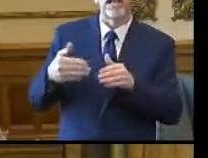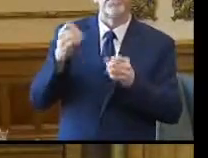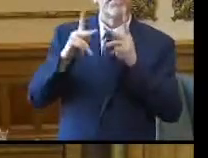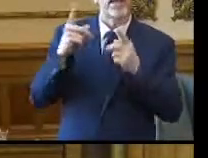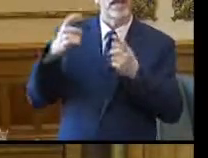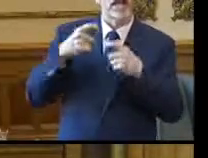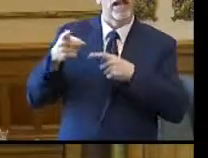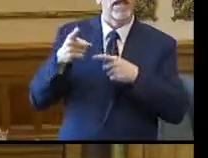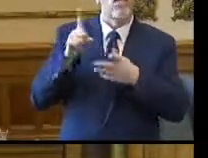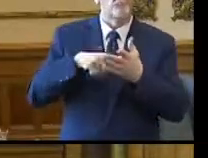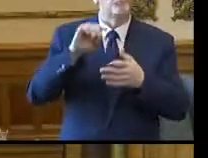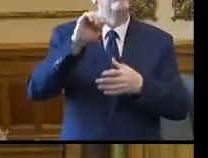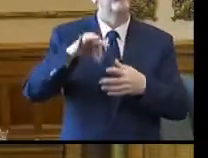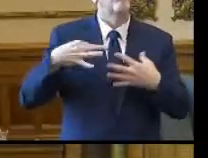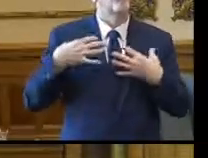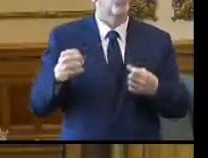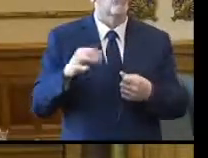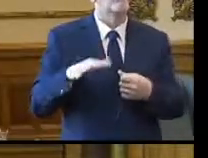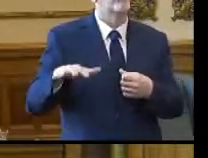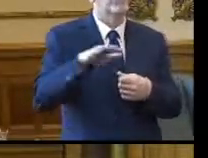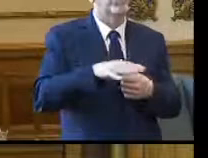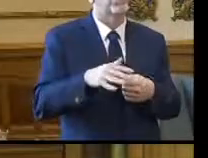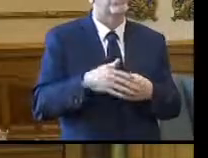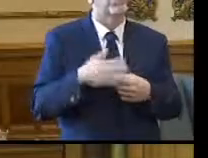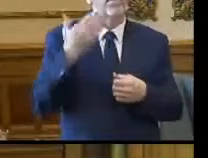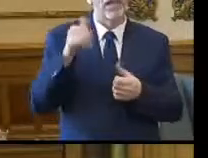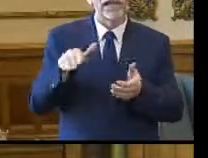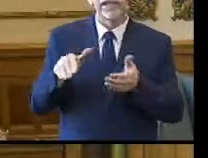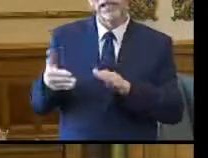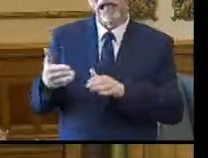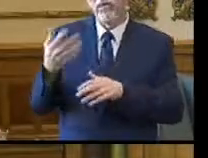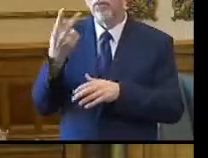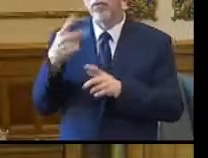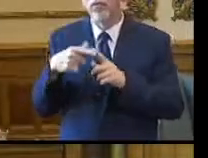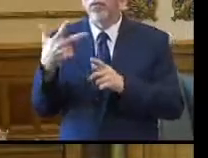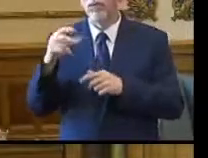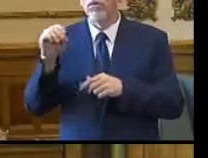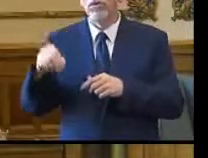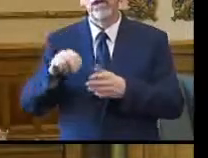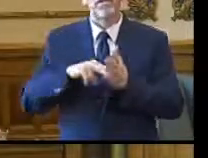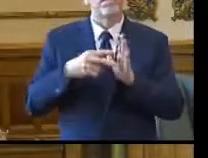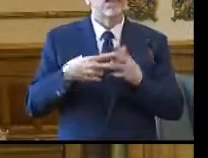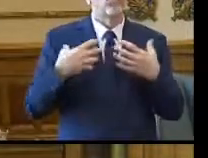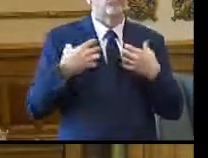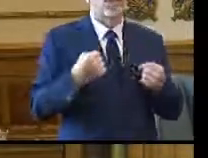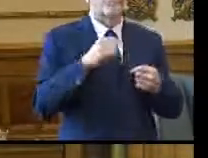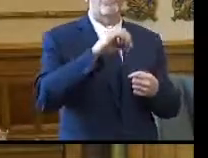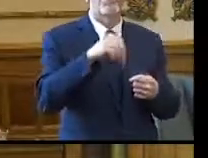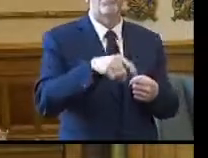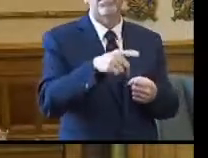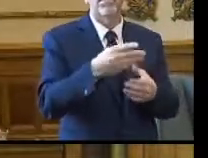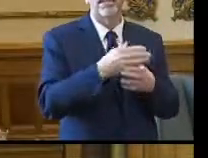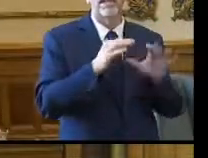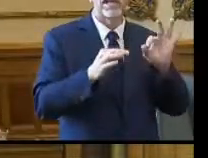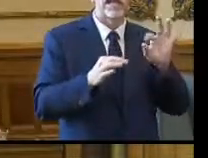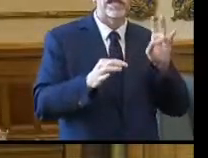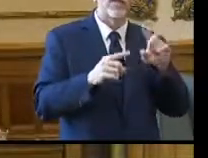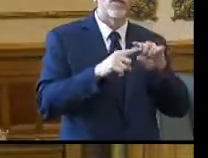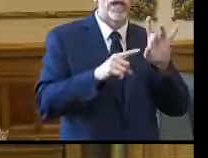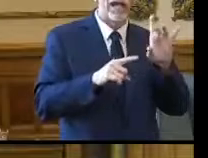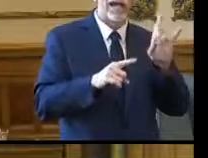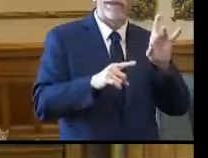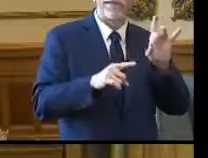for the recovery rate. I'm assuming since mortality rate is between 2 and 3%, the recovery rate is between 97 and